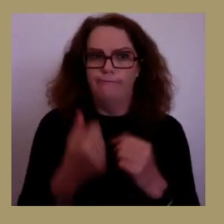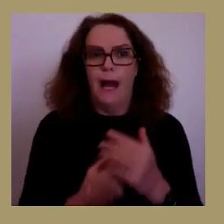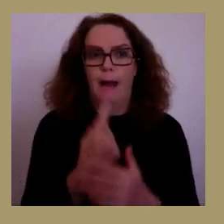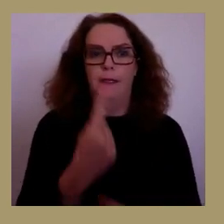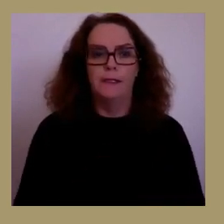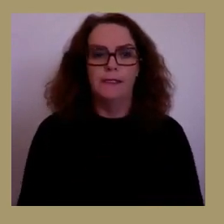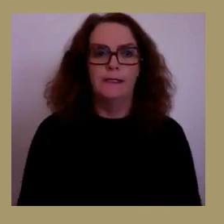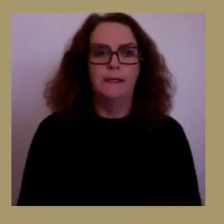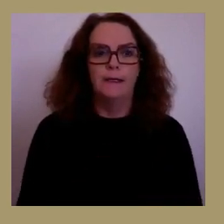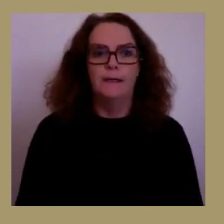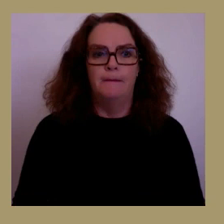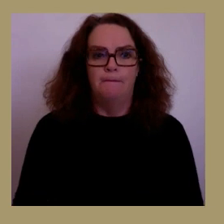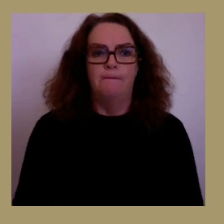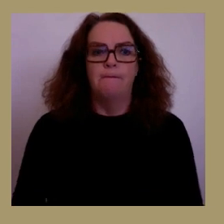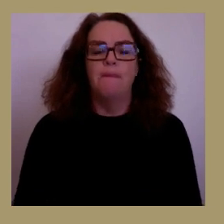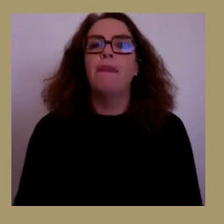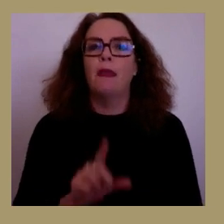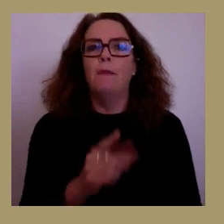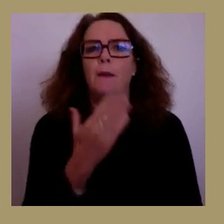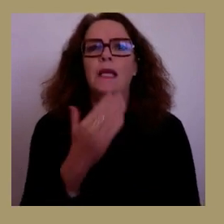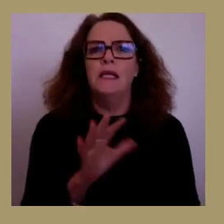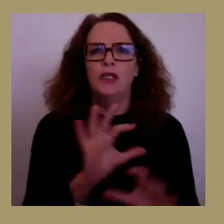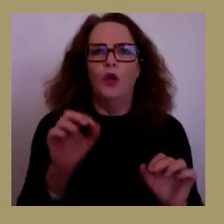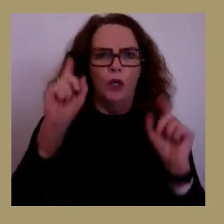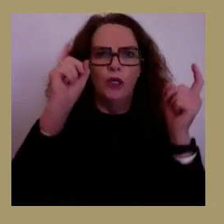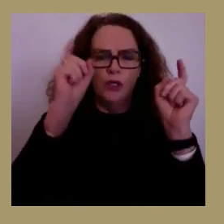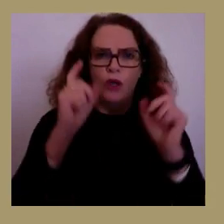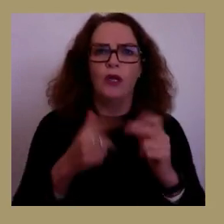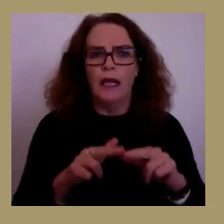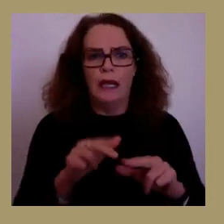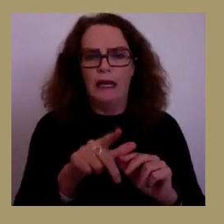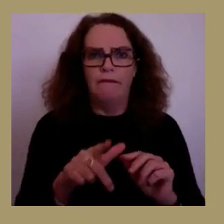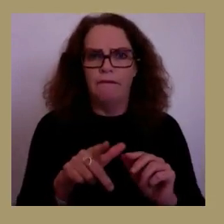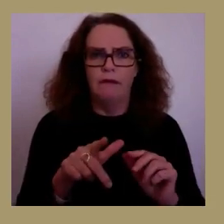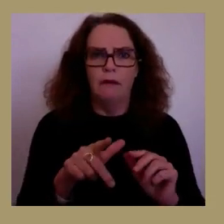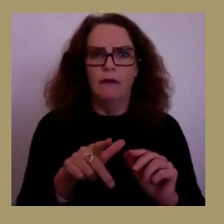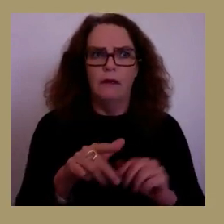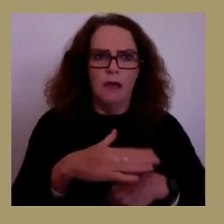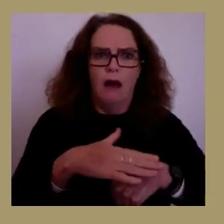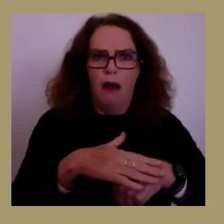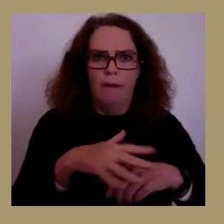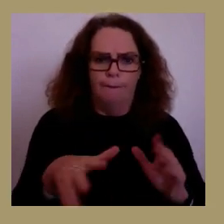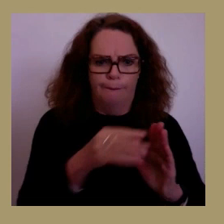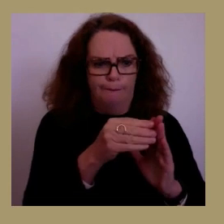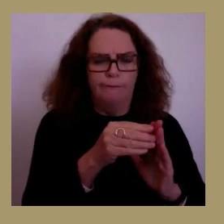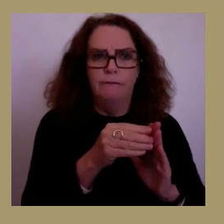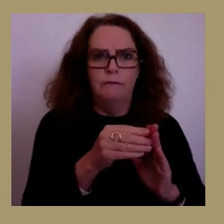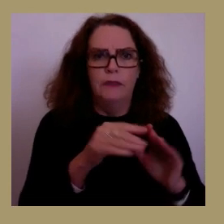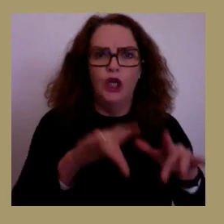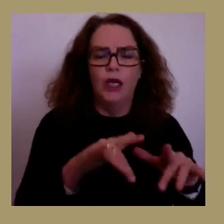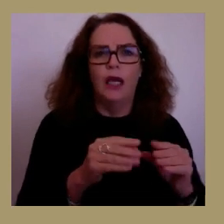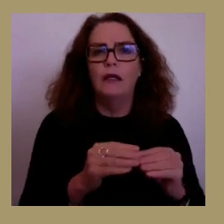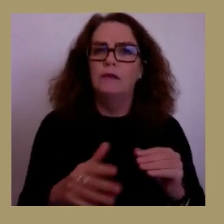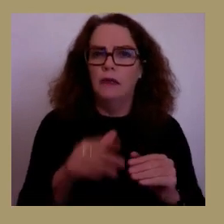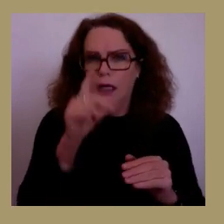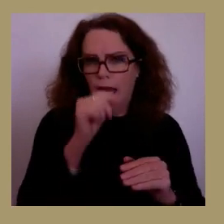copy just in case customers are concerned that the Seniors card hasn't been added to their wallet. So what's happened here is the